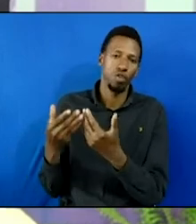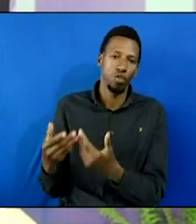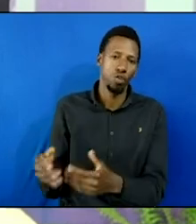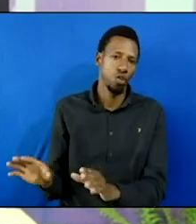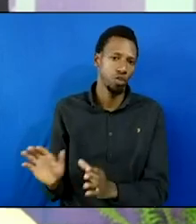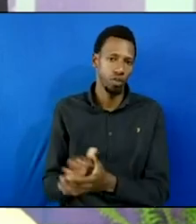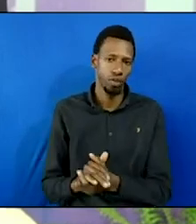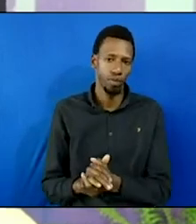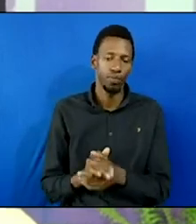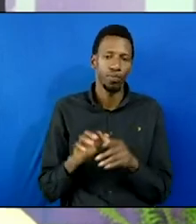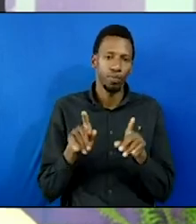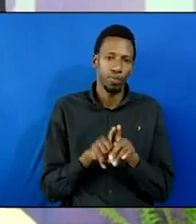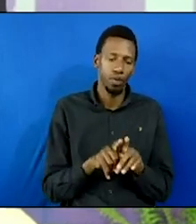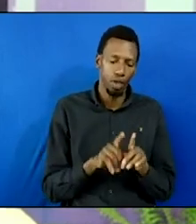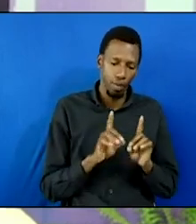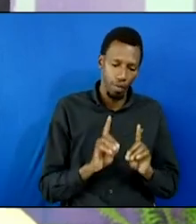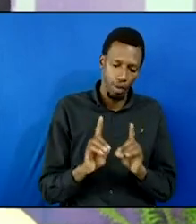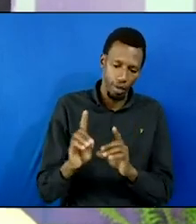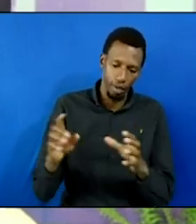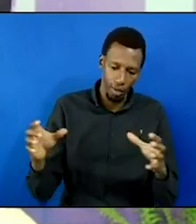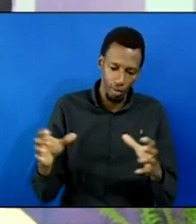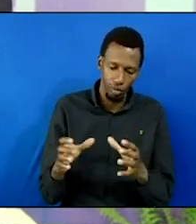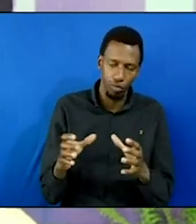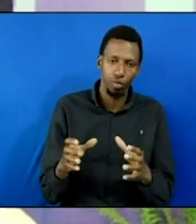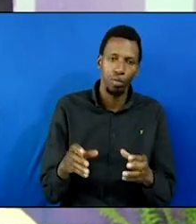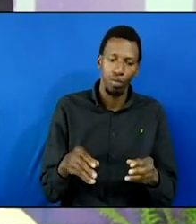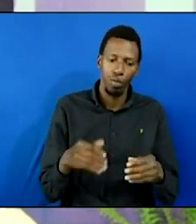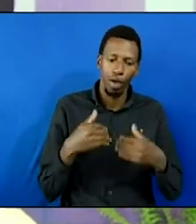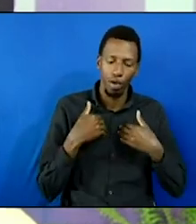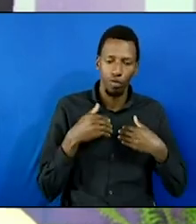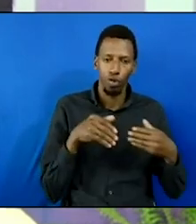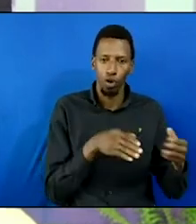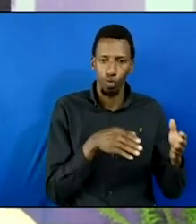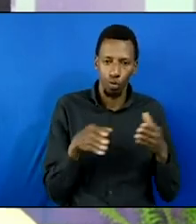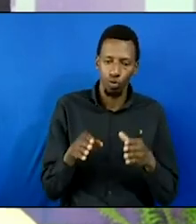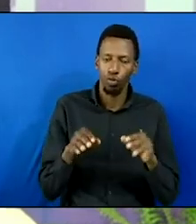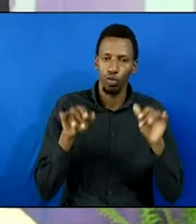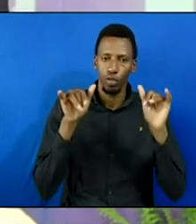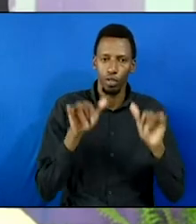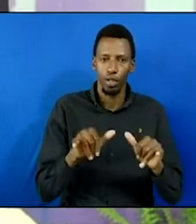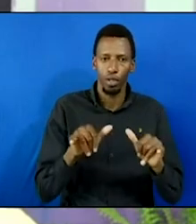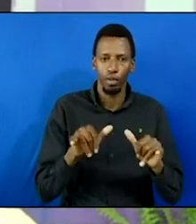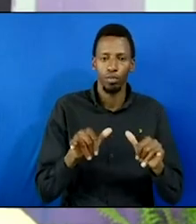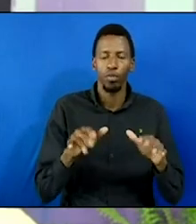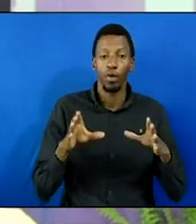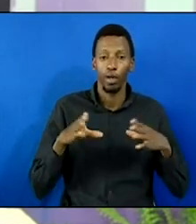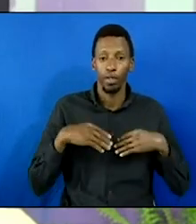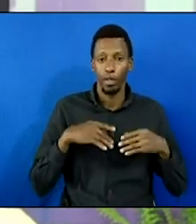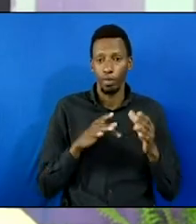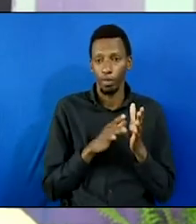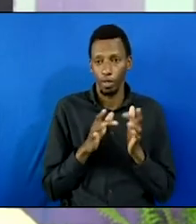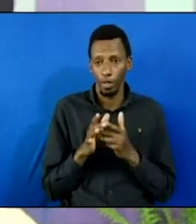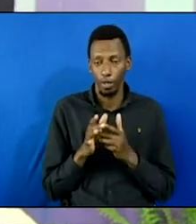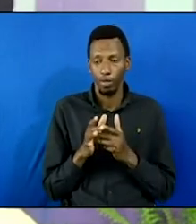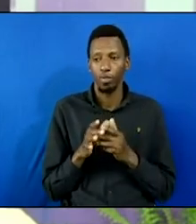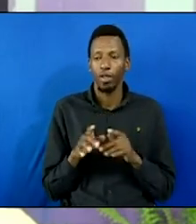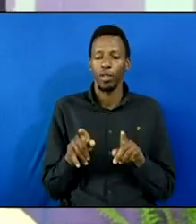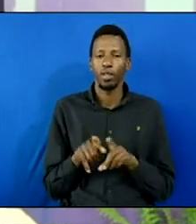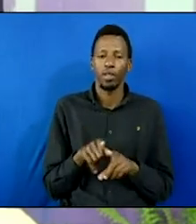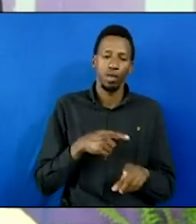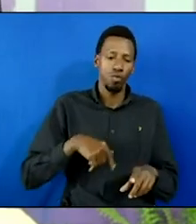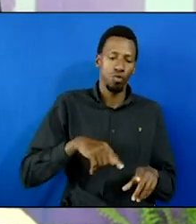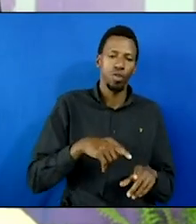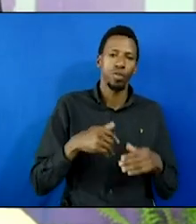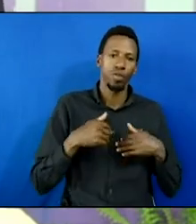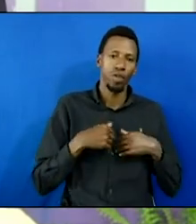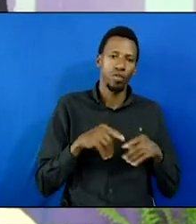Like the disciples were given opportunity to stay and surrender, we are also given opportunity to stay and surrender or